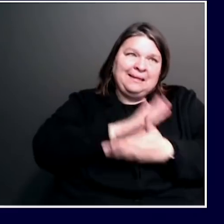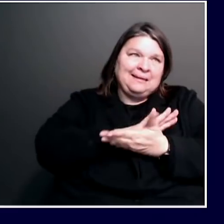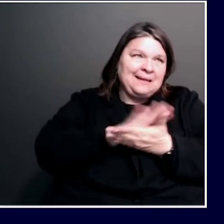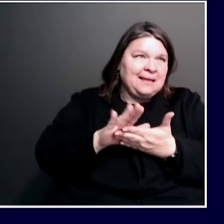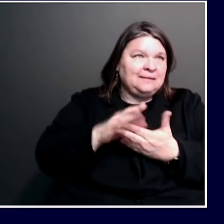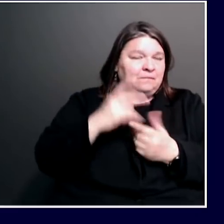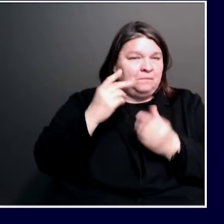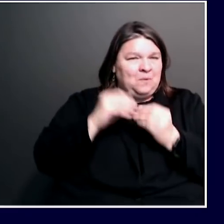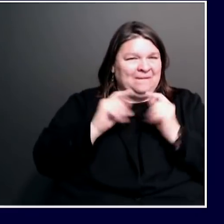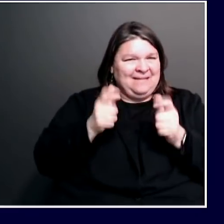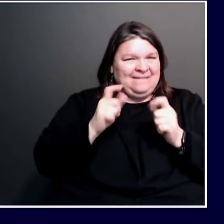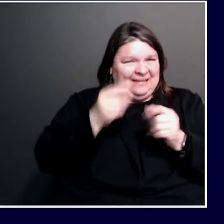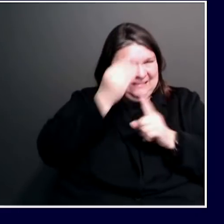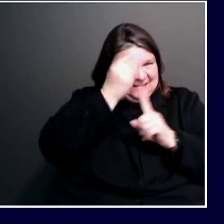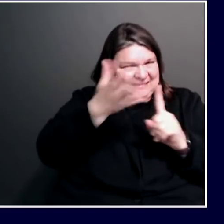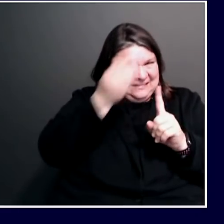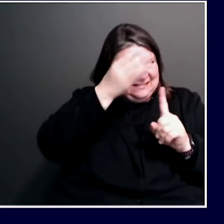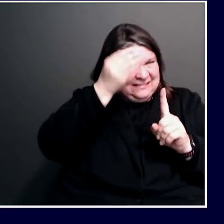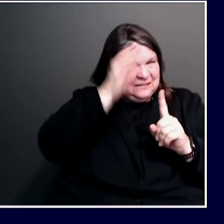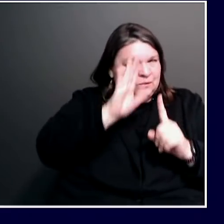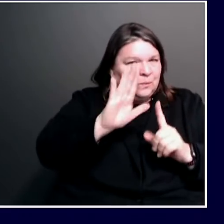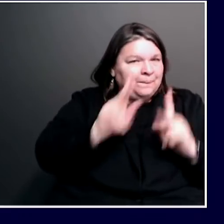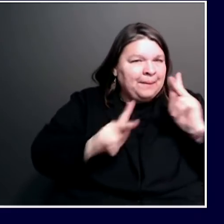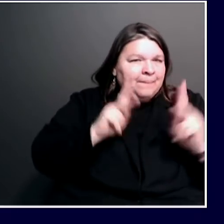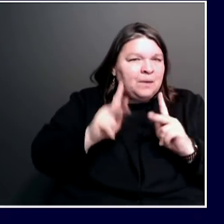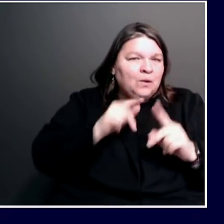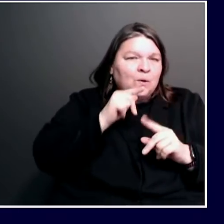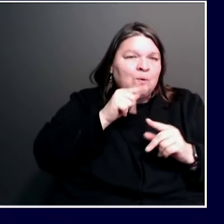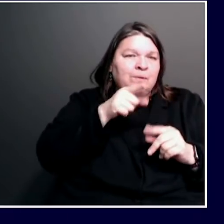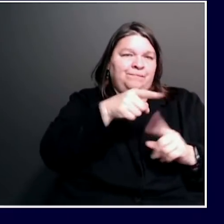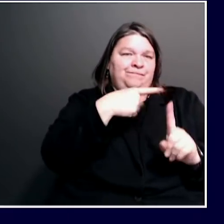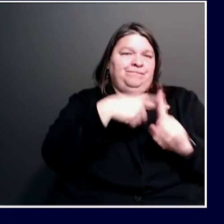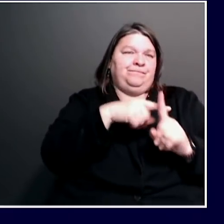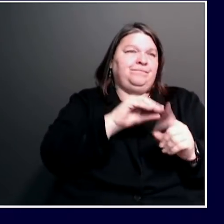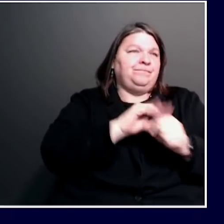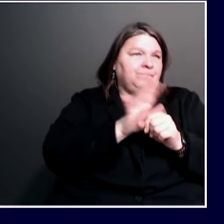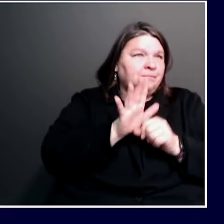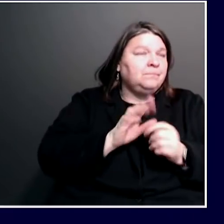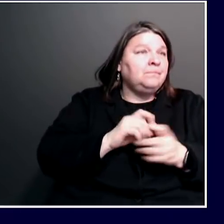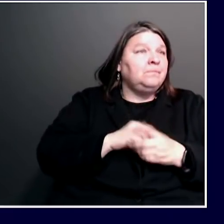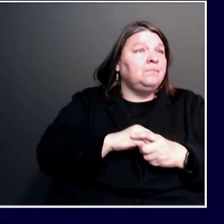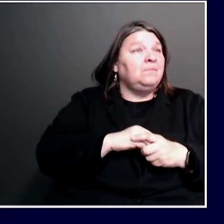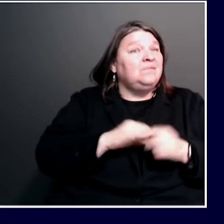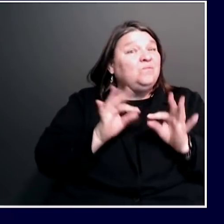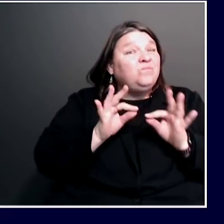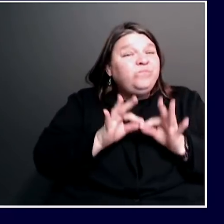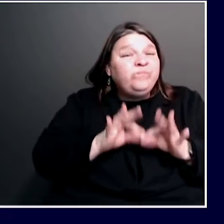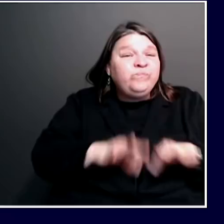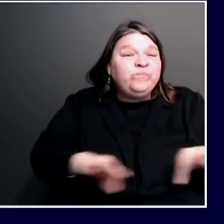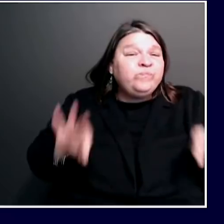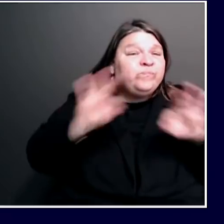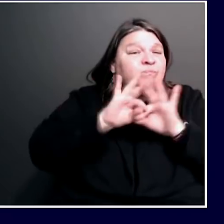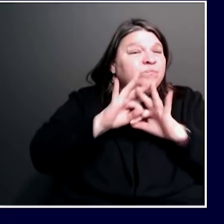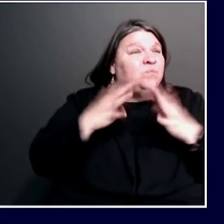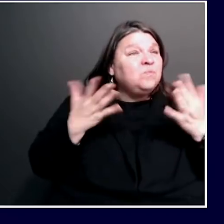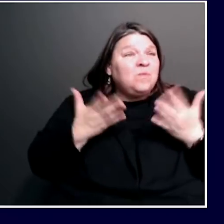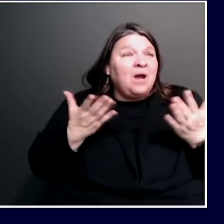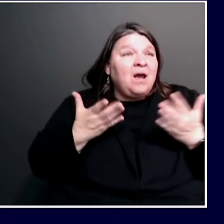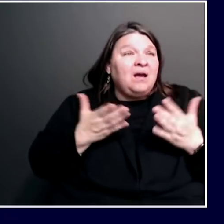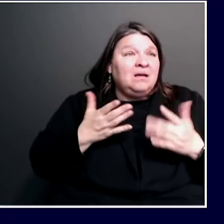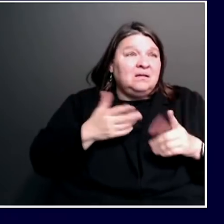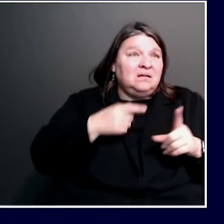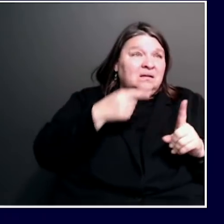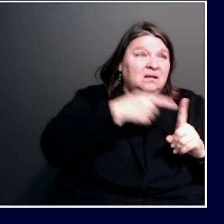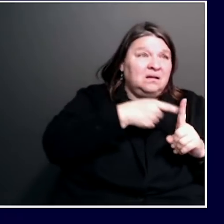even after we move toward automation, because again, we think it's important. We think it's important to know that if someone lands in the hospital with